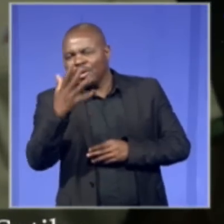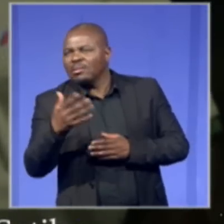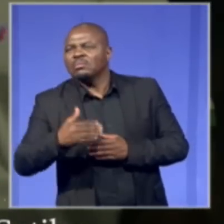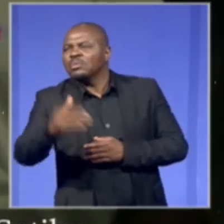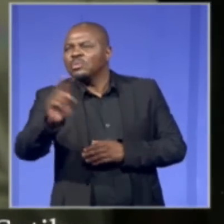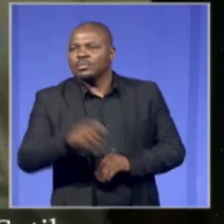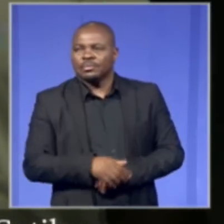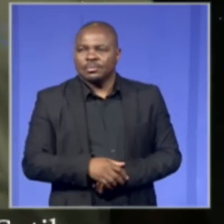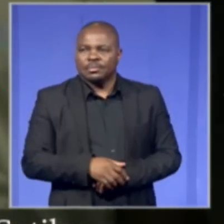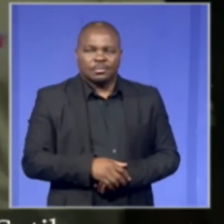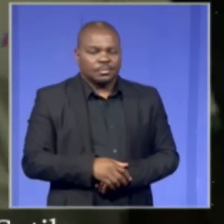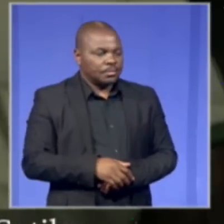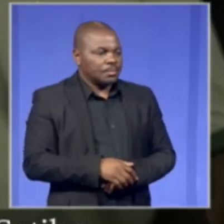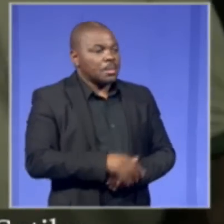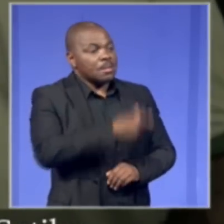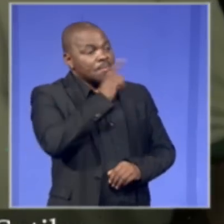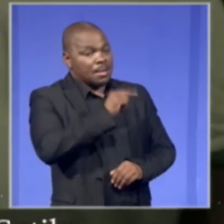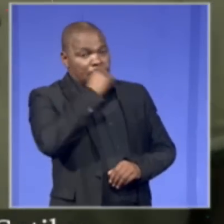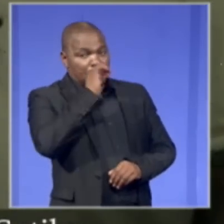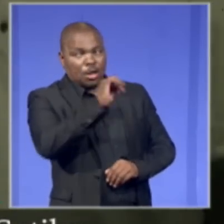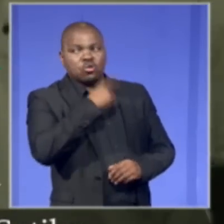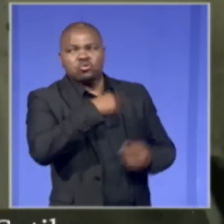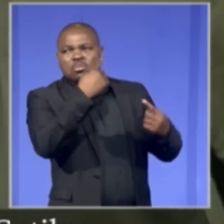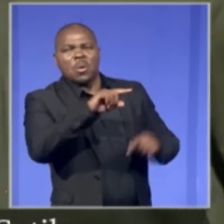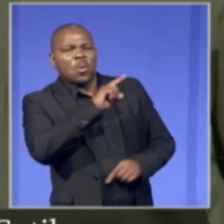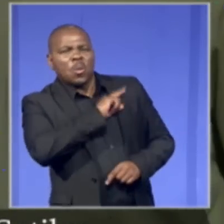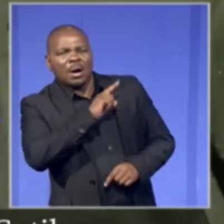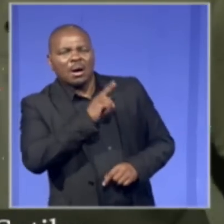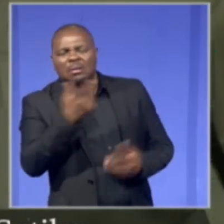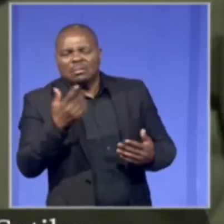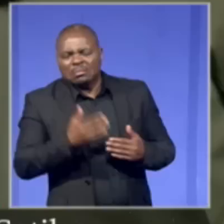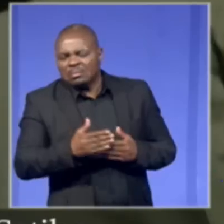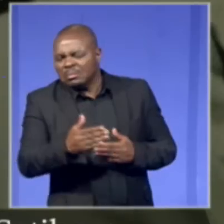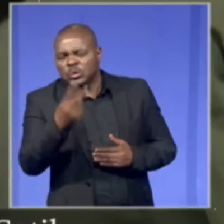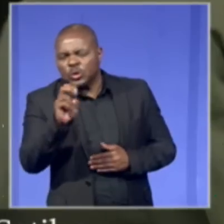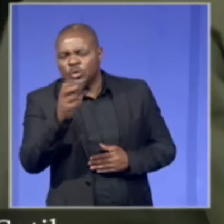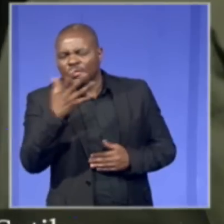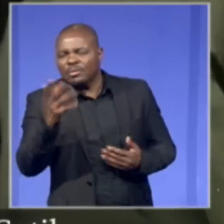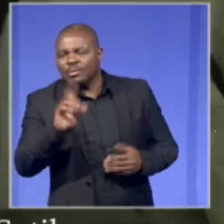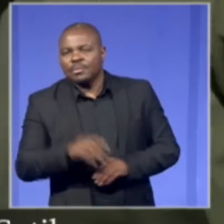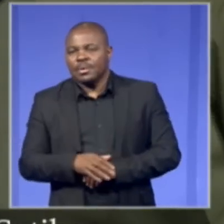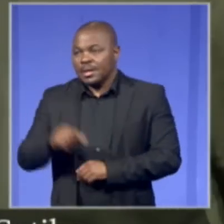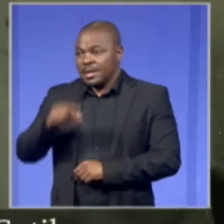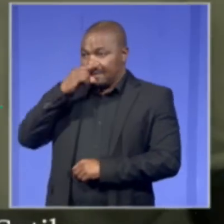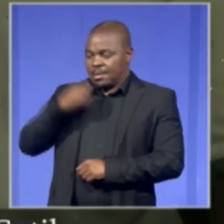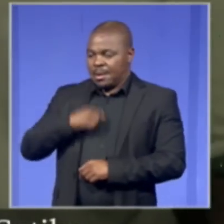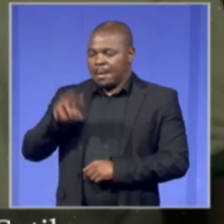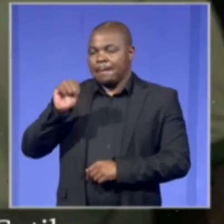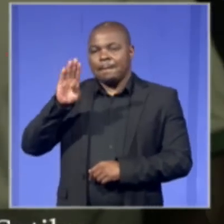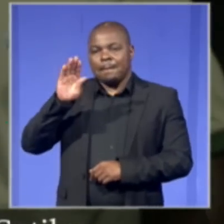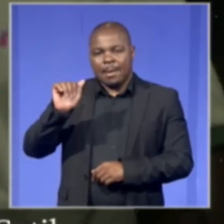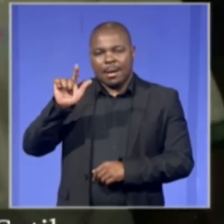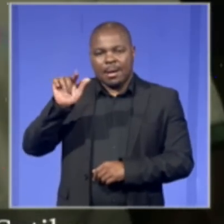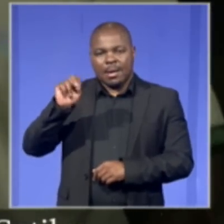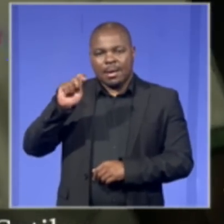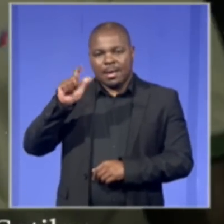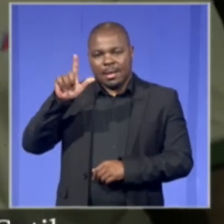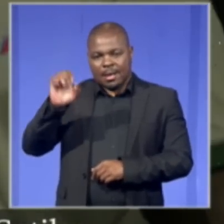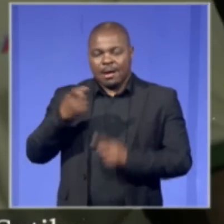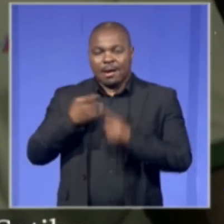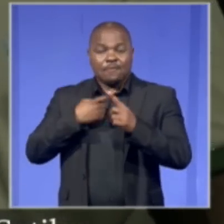and what brings you here 2025 2024 what is it all about? Okay, my name is Mbalentle Pila and I'm from